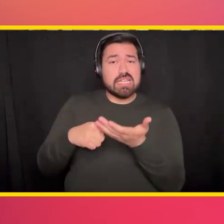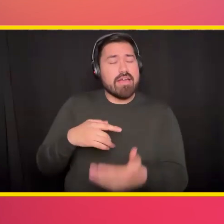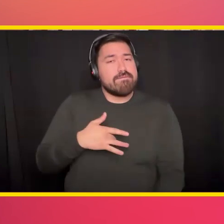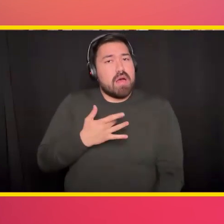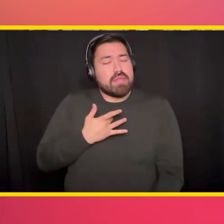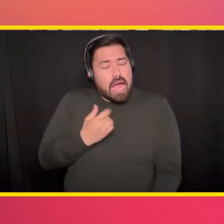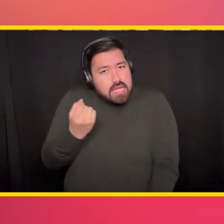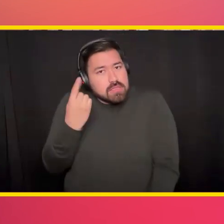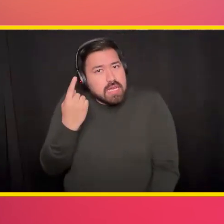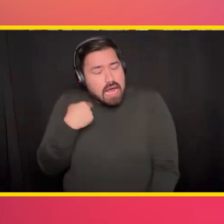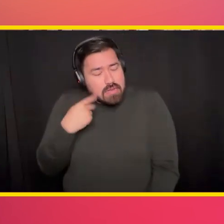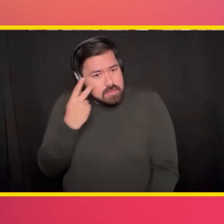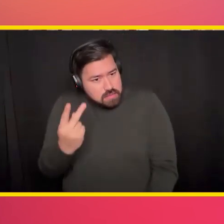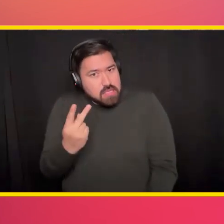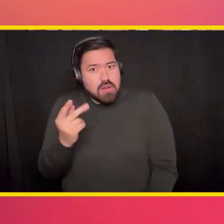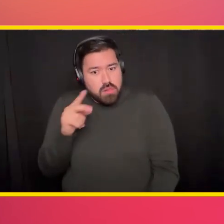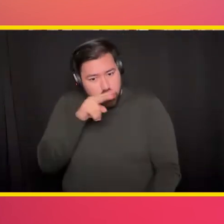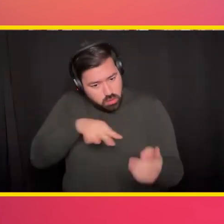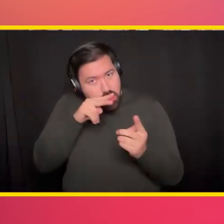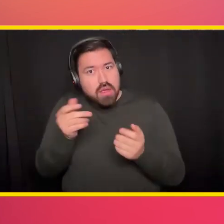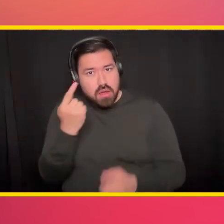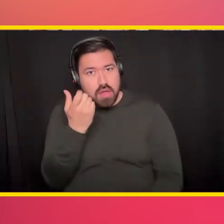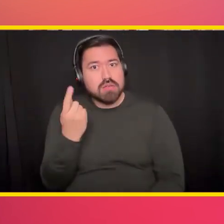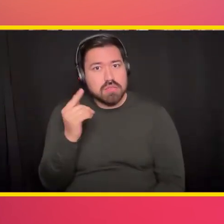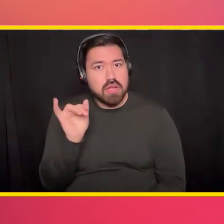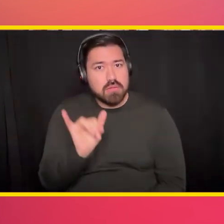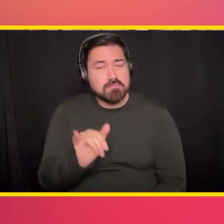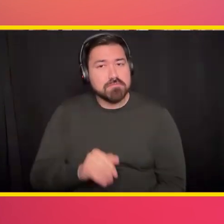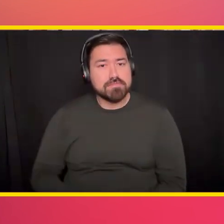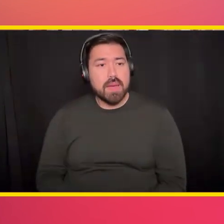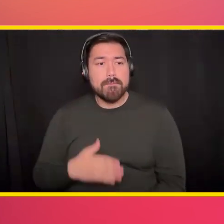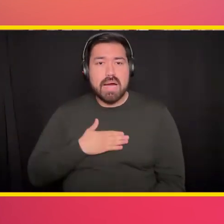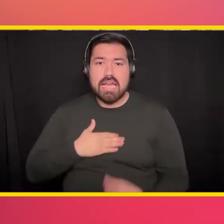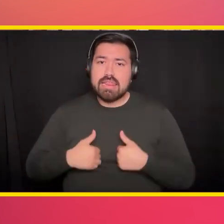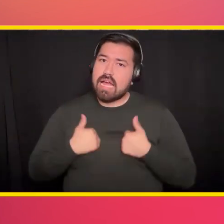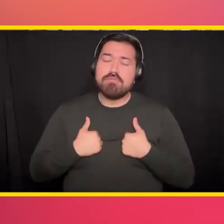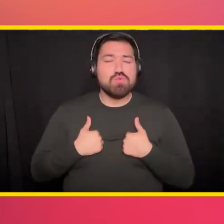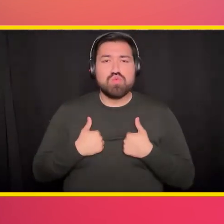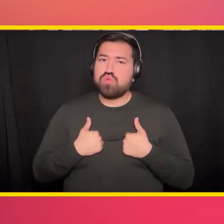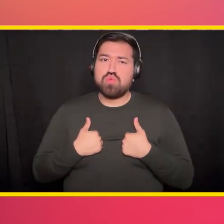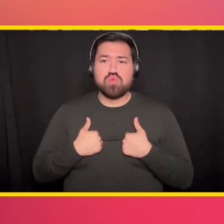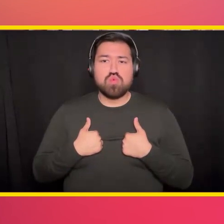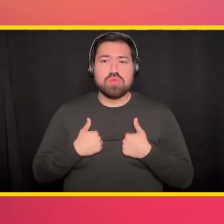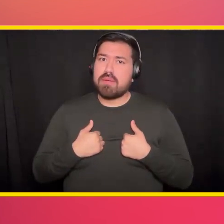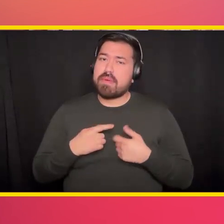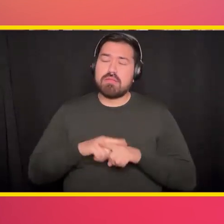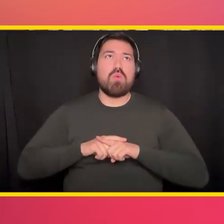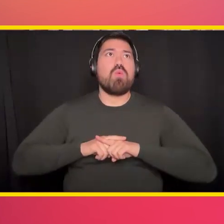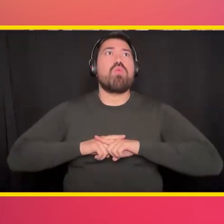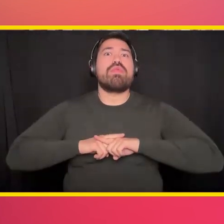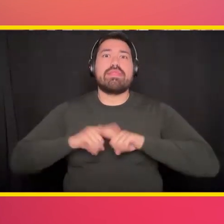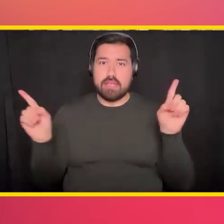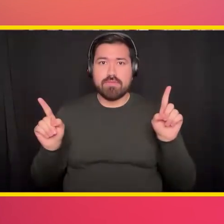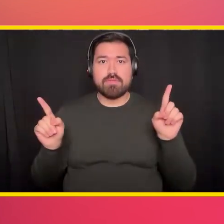I know what that looks like and feels like. And my life could have been very different Mm.